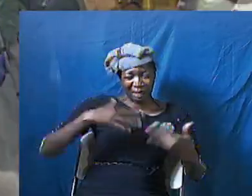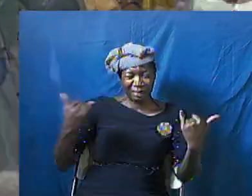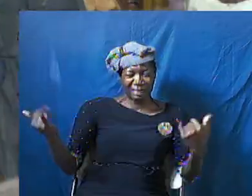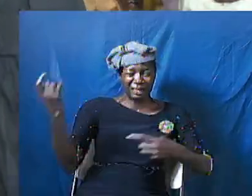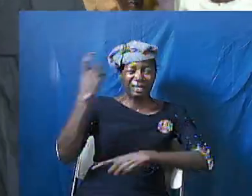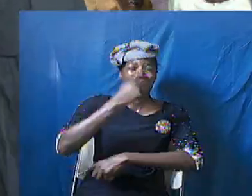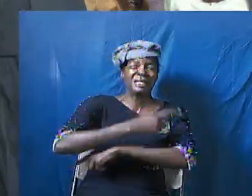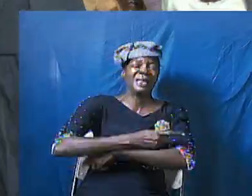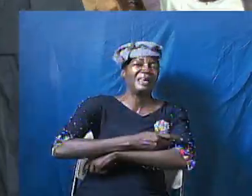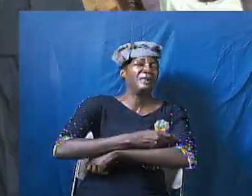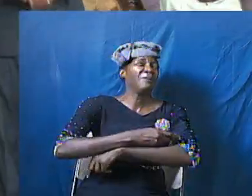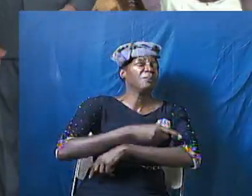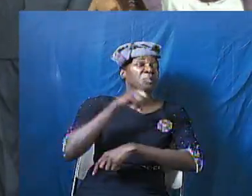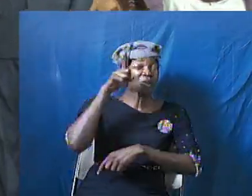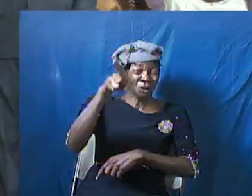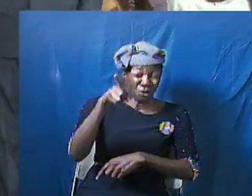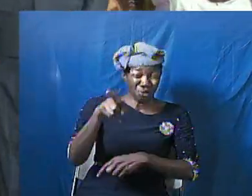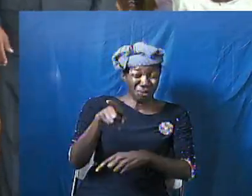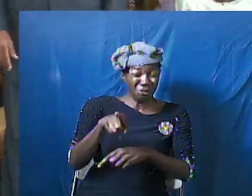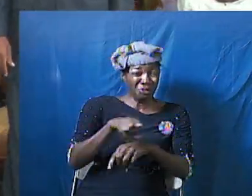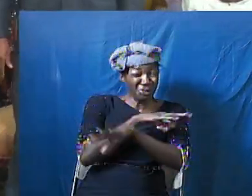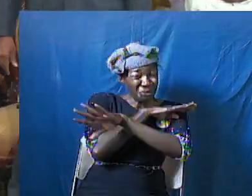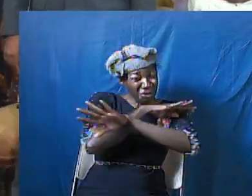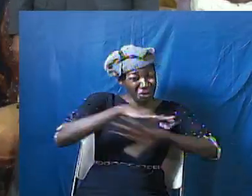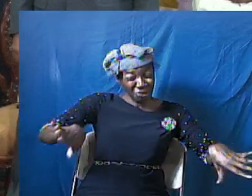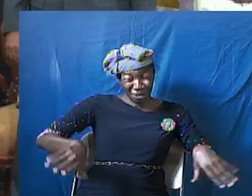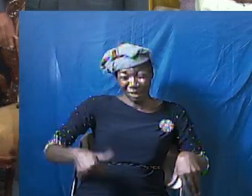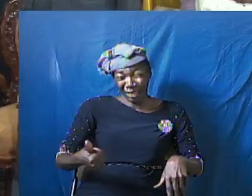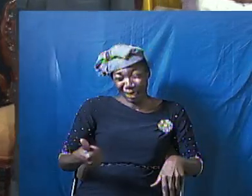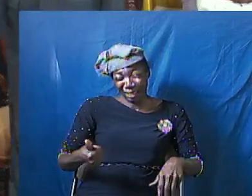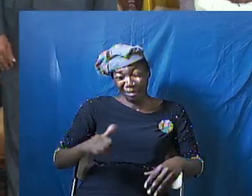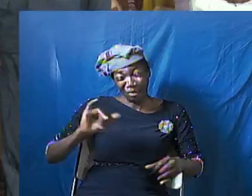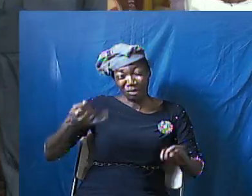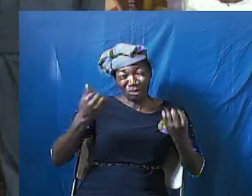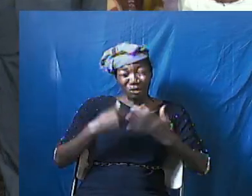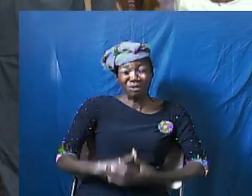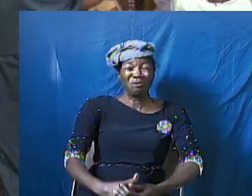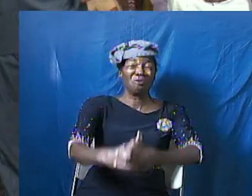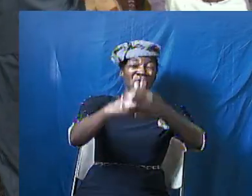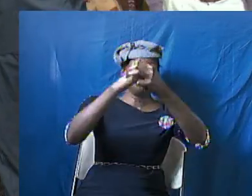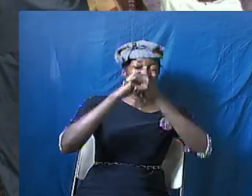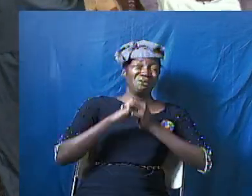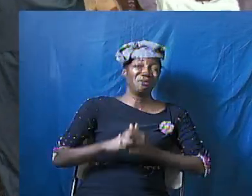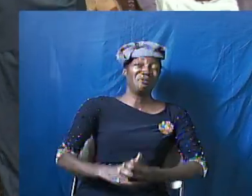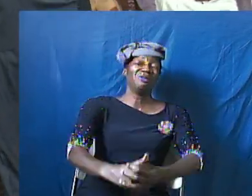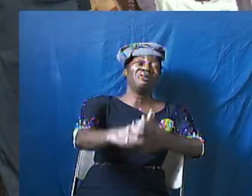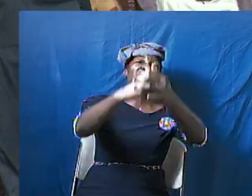If we do nothing else, let us worship Jesus.